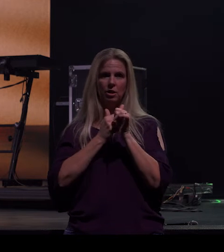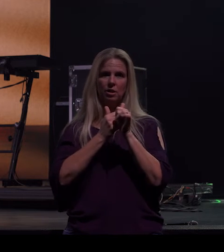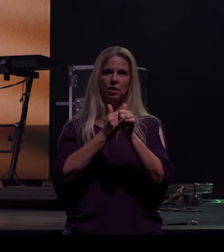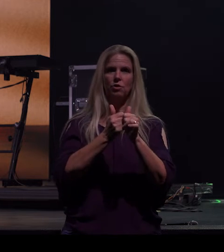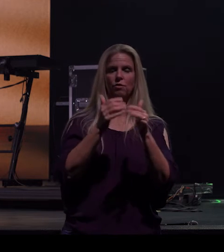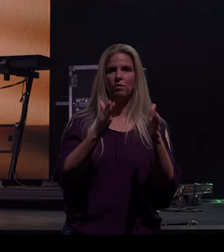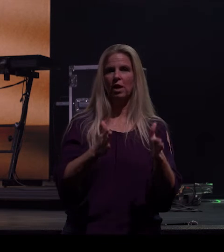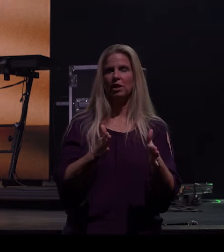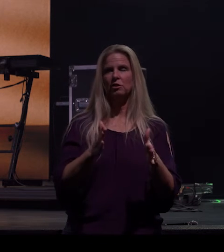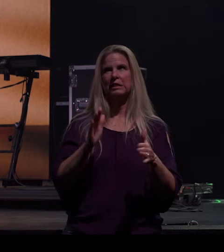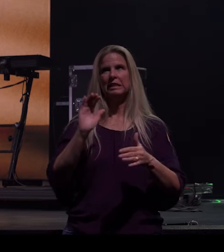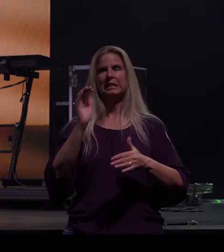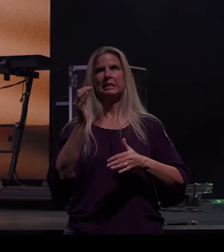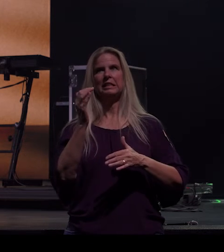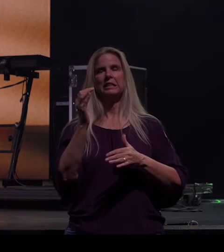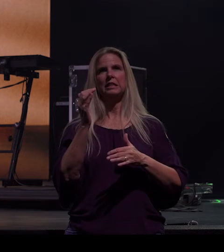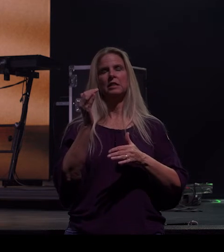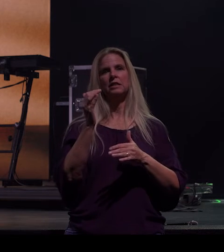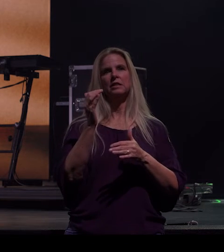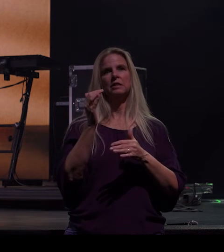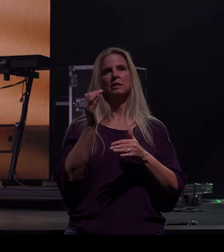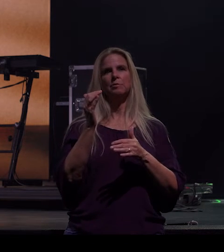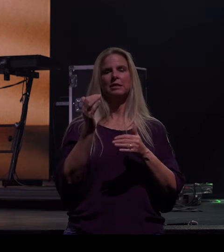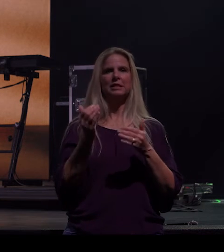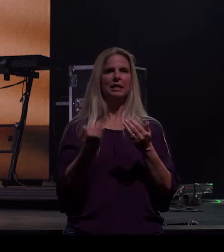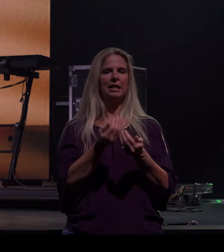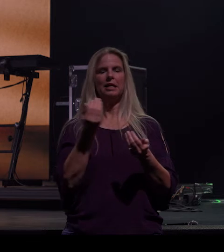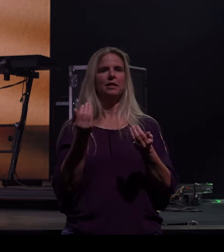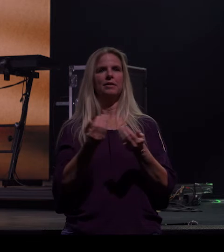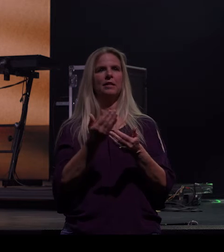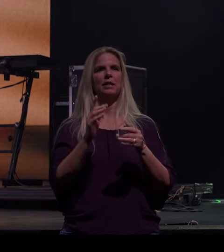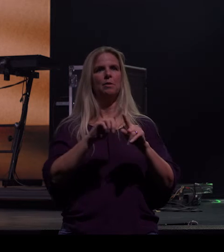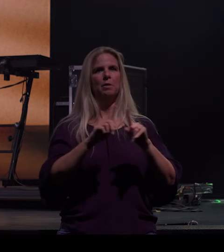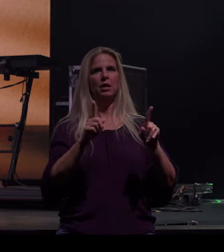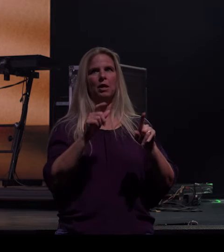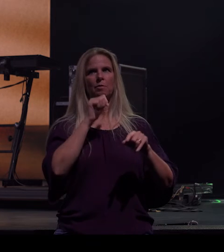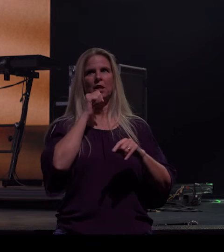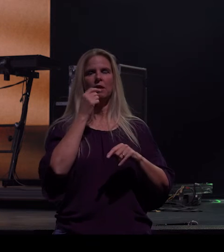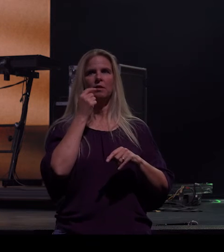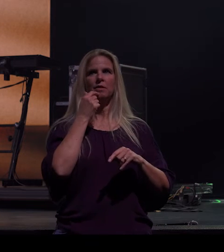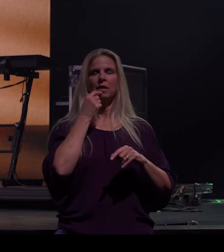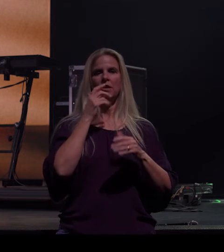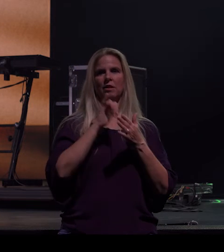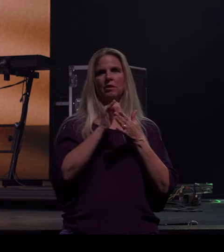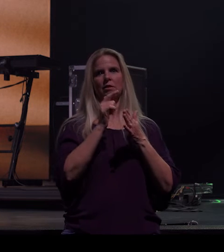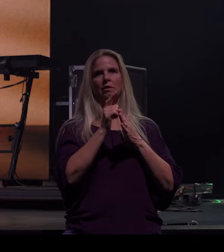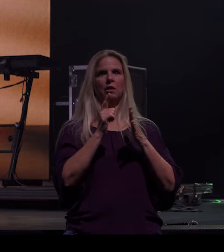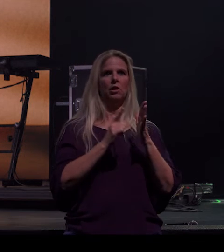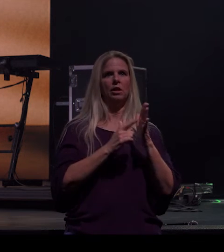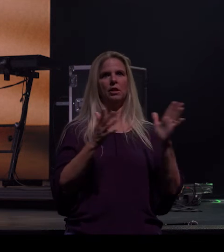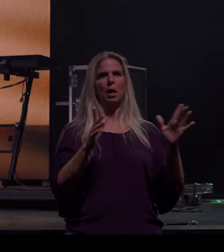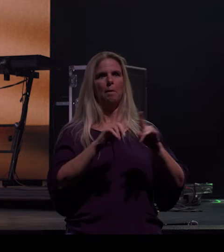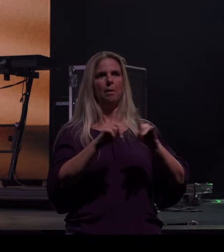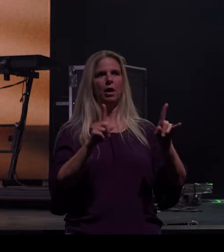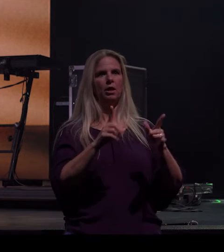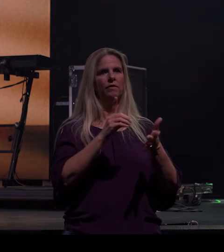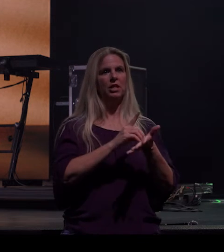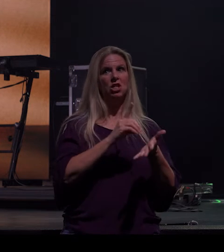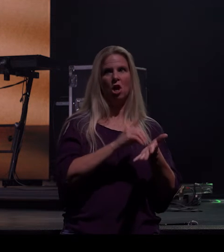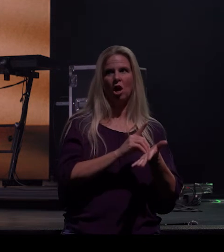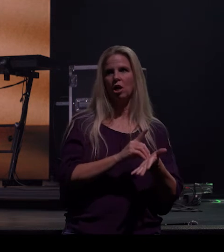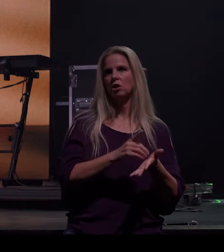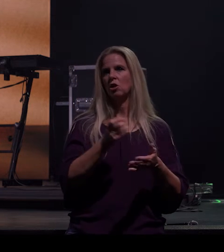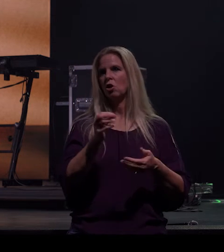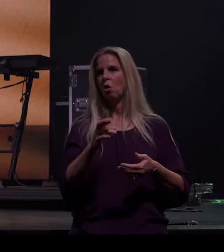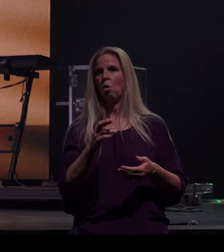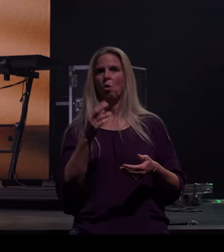It sounds so simple, but make it a follower of Jesus. Now listen, we're not being like legalistic about this. Like if a doctor or the